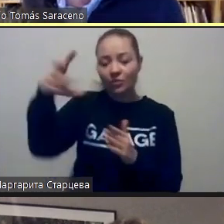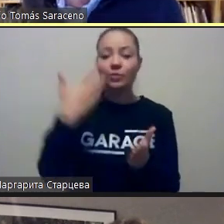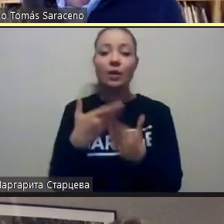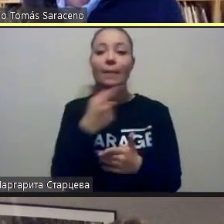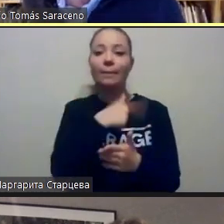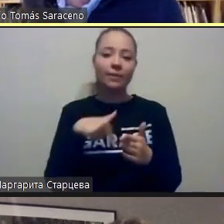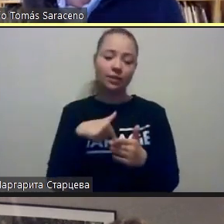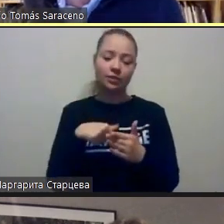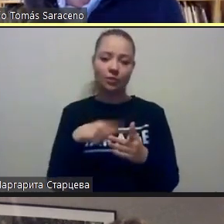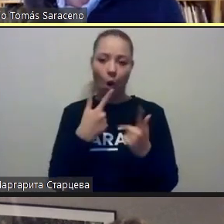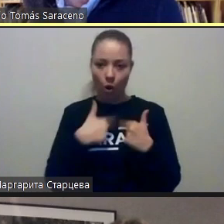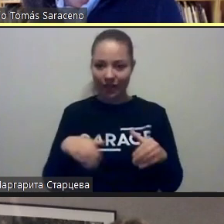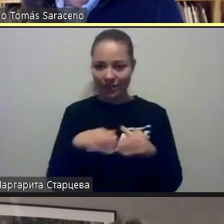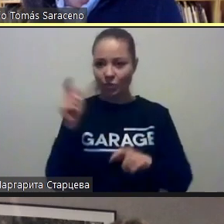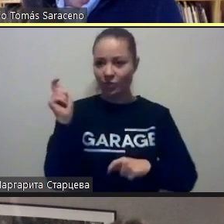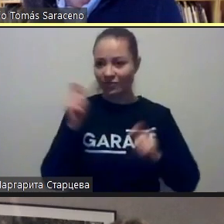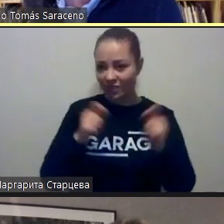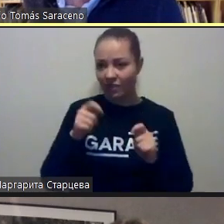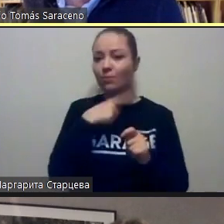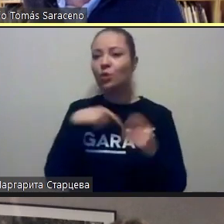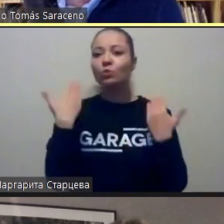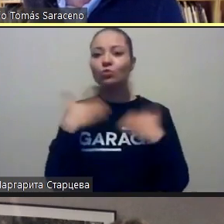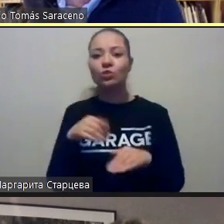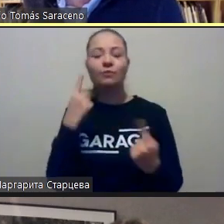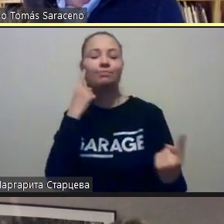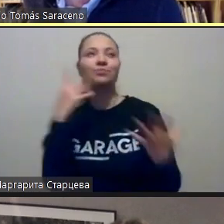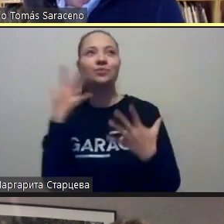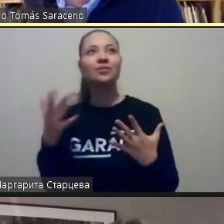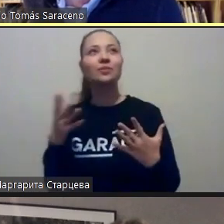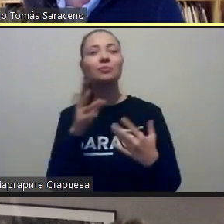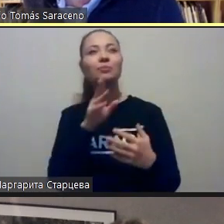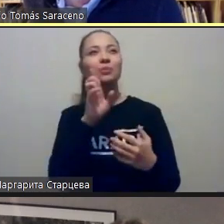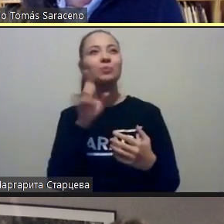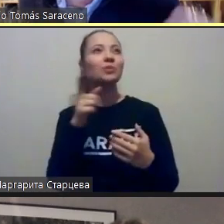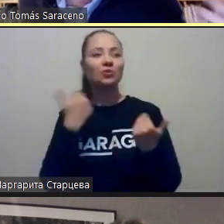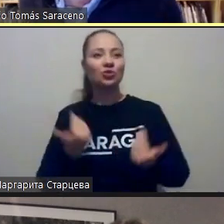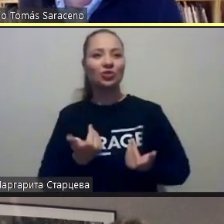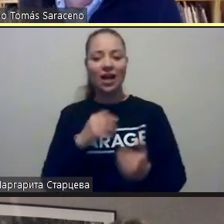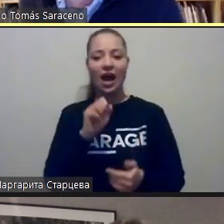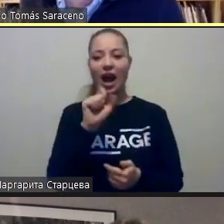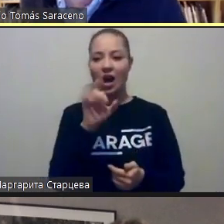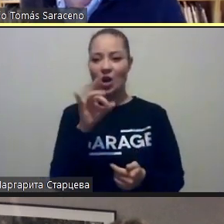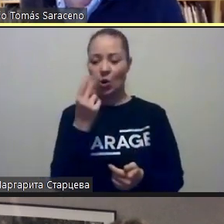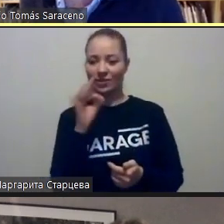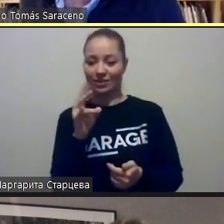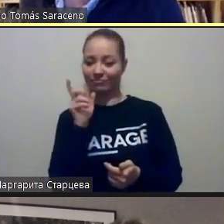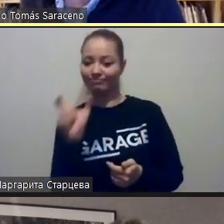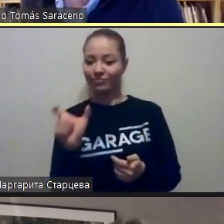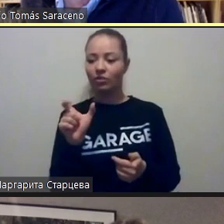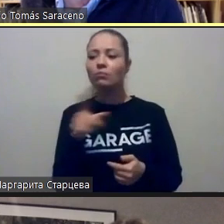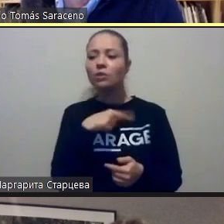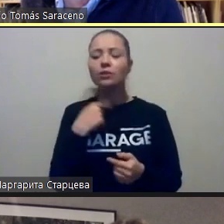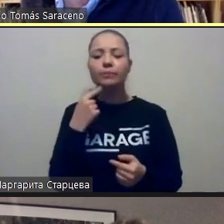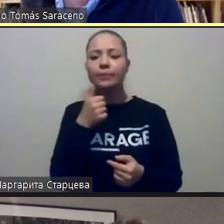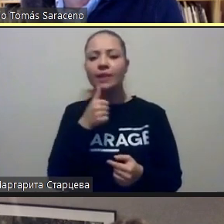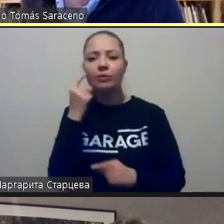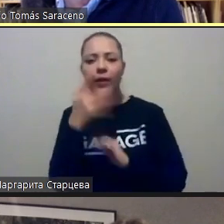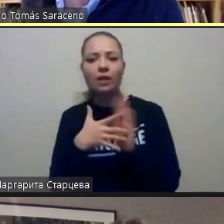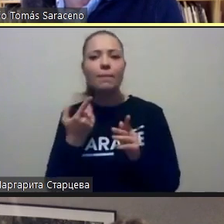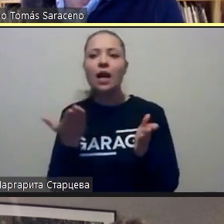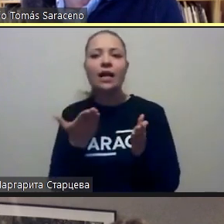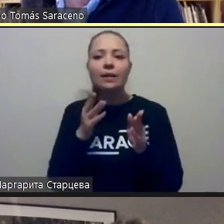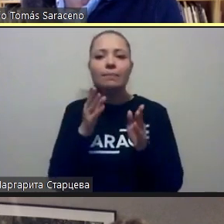what are the rules that in this epoch we might obey, or we could try to